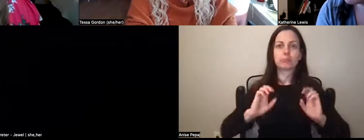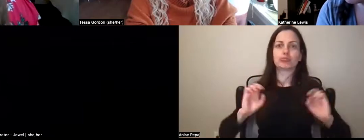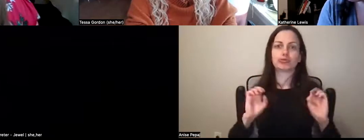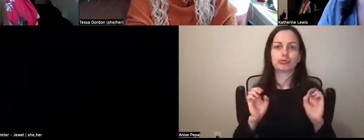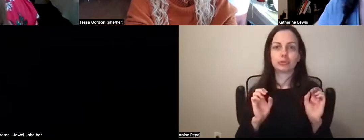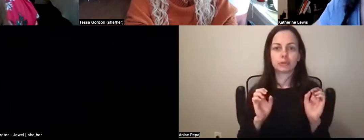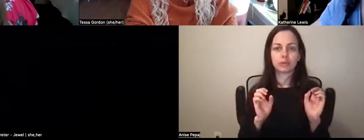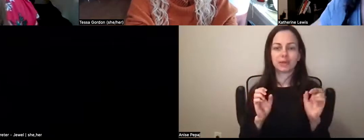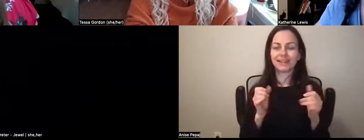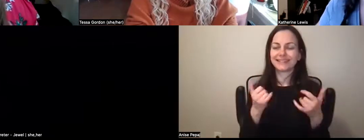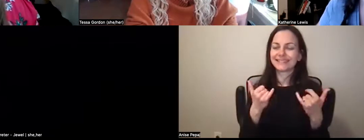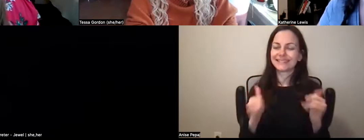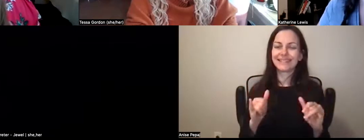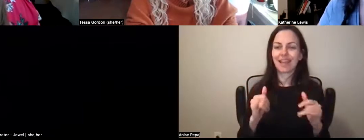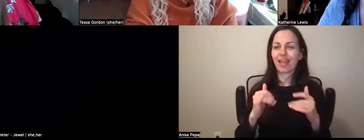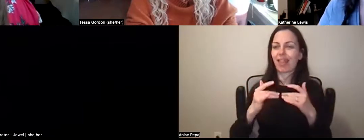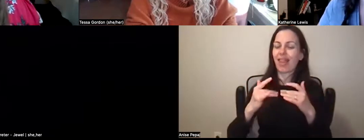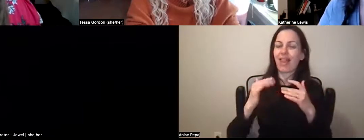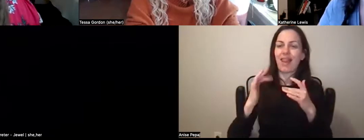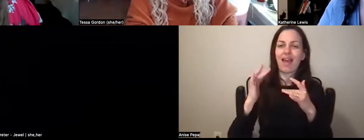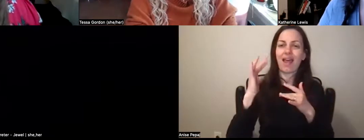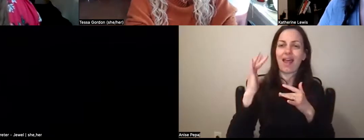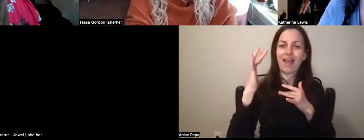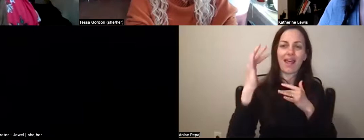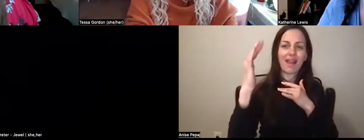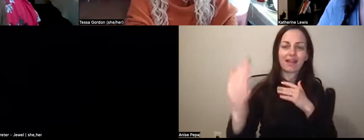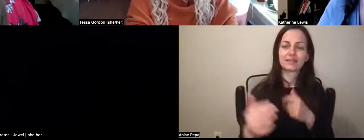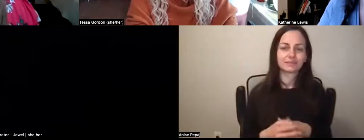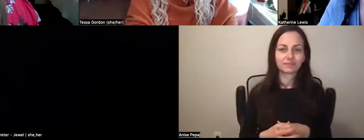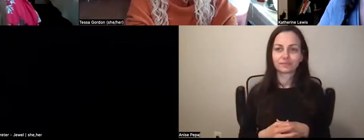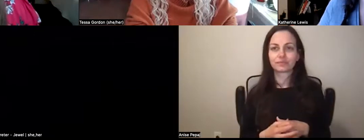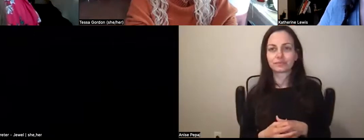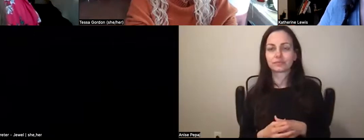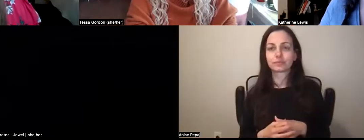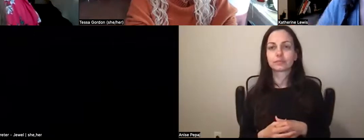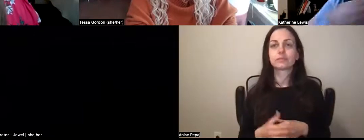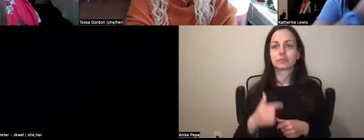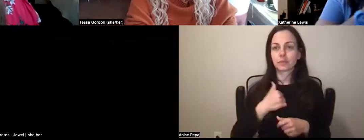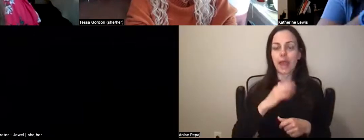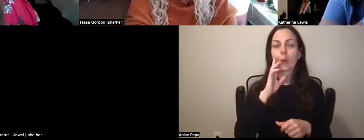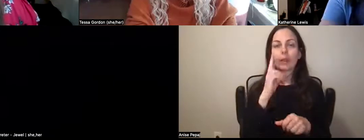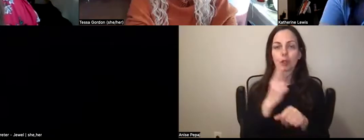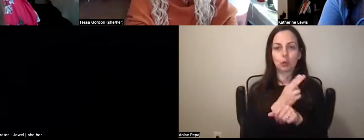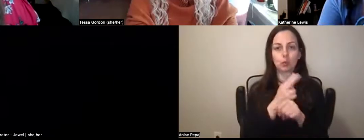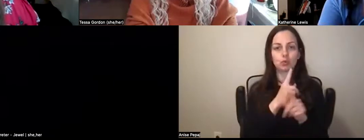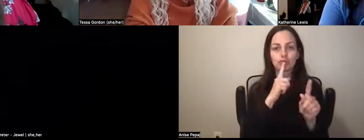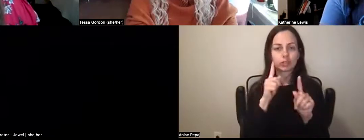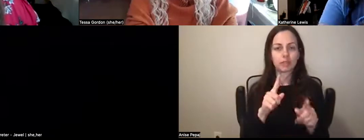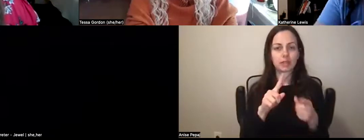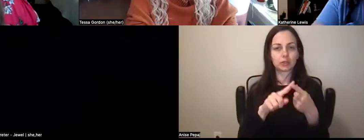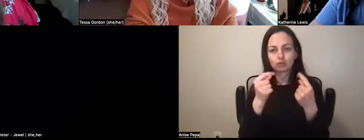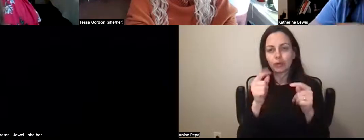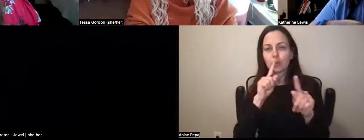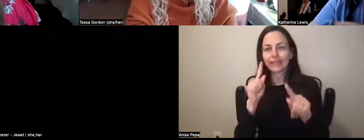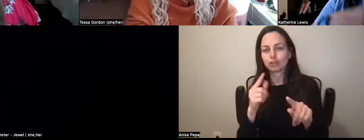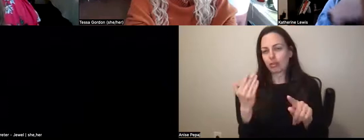it's still a marathon. And I'm gonna use this response to like kind of answer the last question